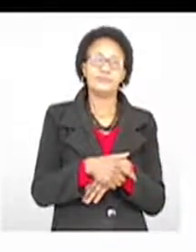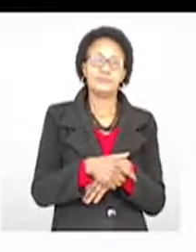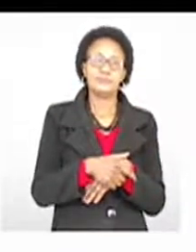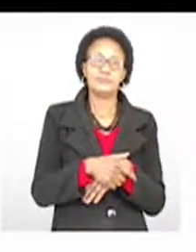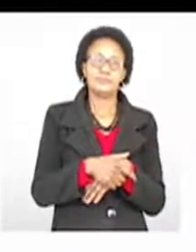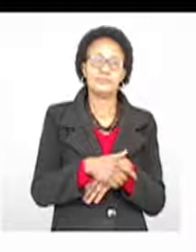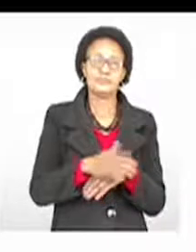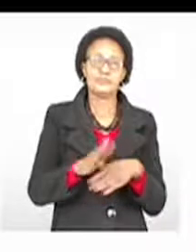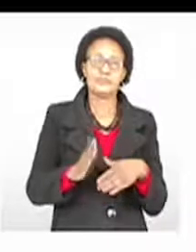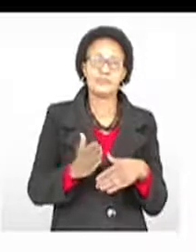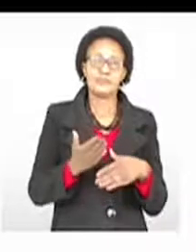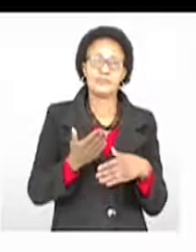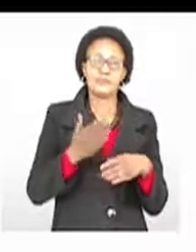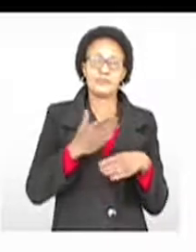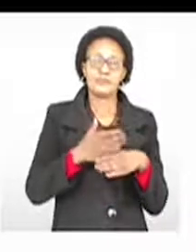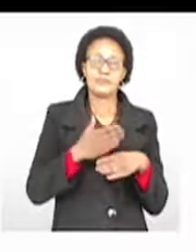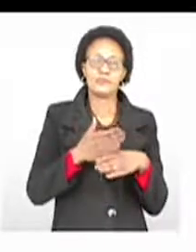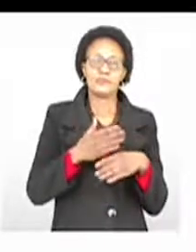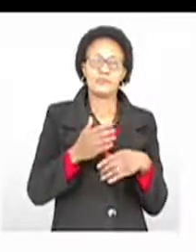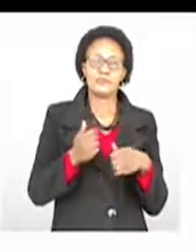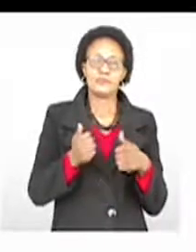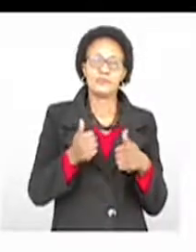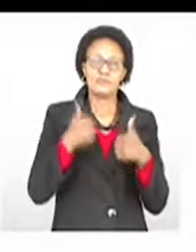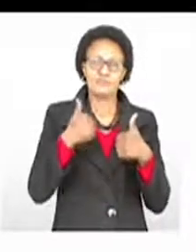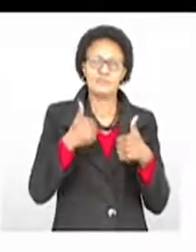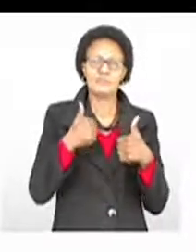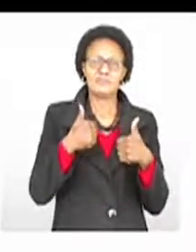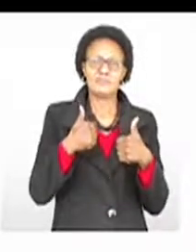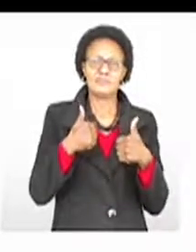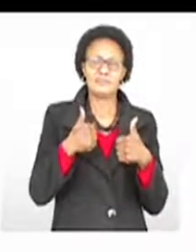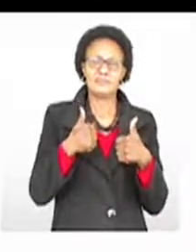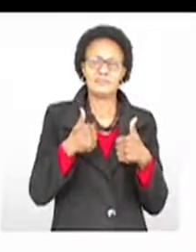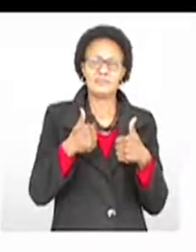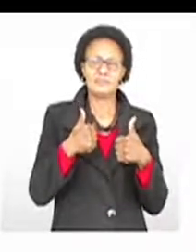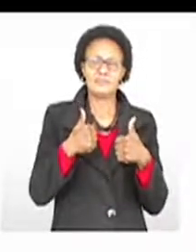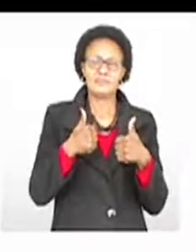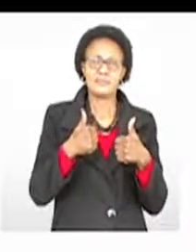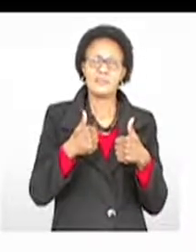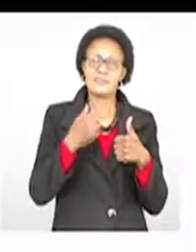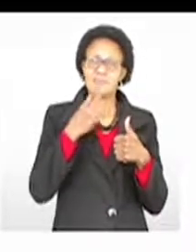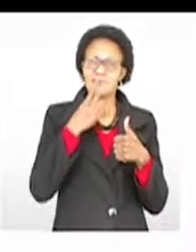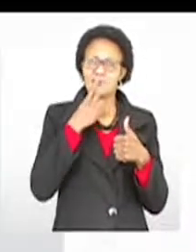we want to do now is something very exciting. Let's take a look at the board.